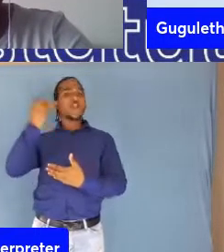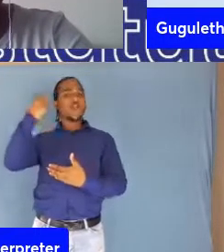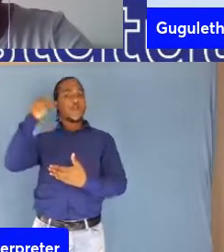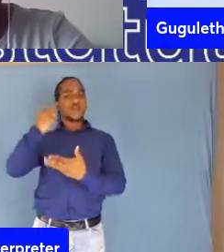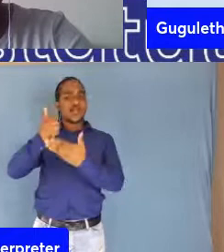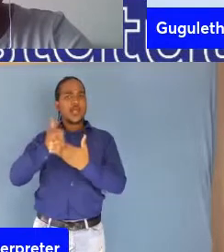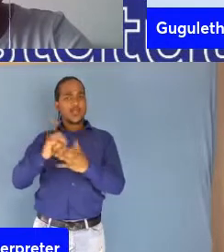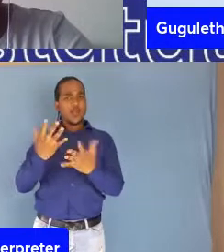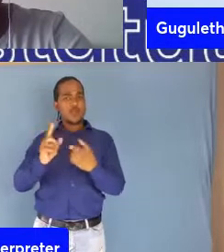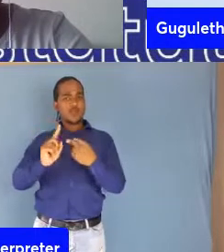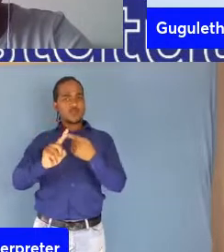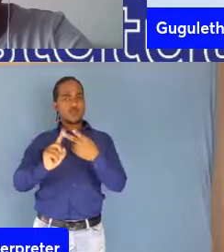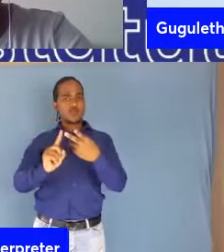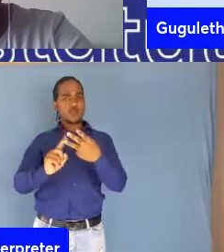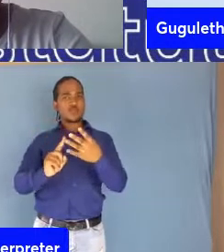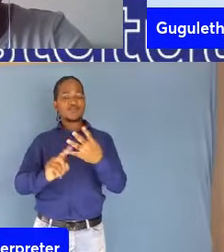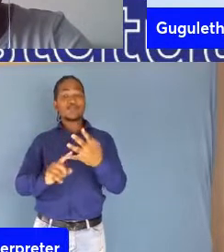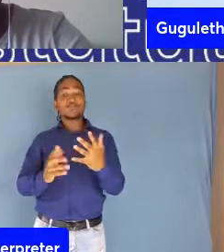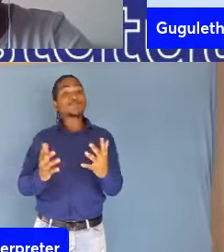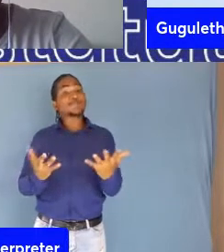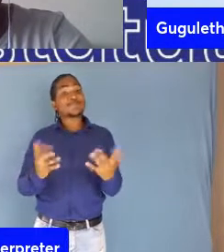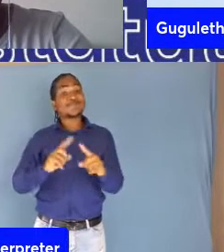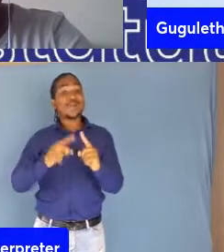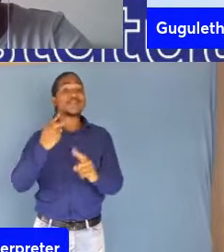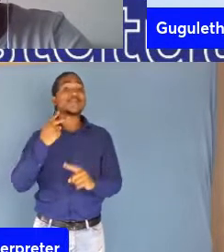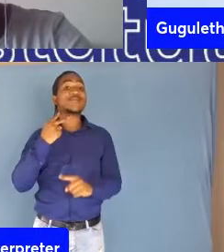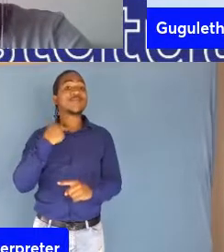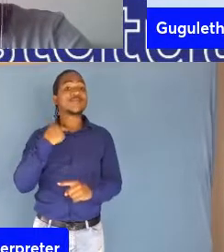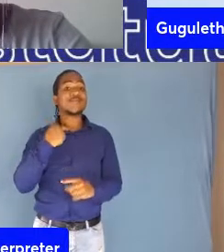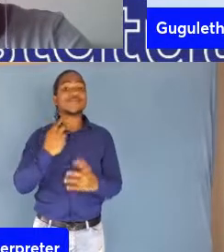So unfortunately, not.